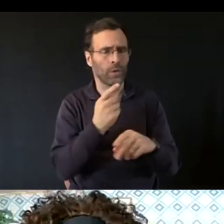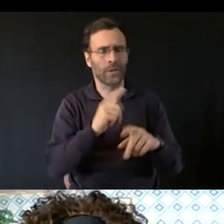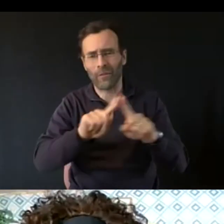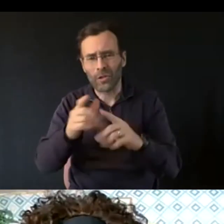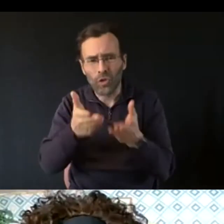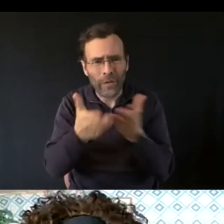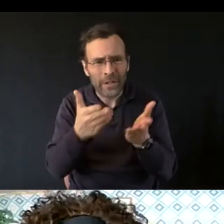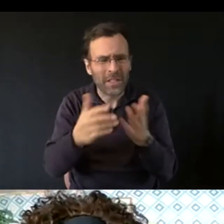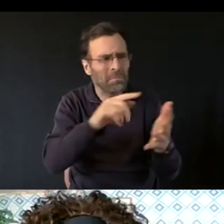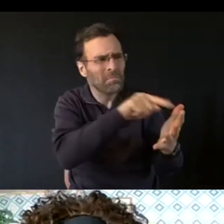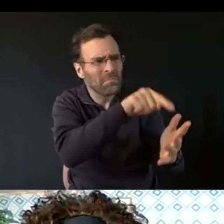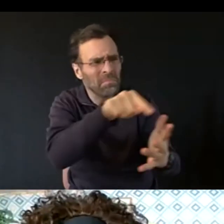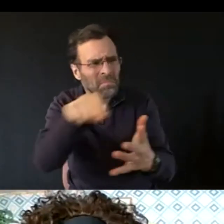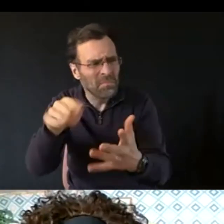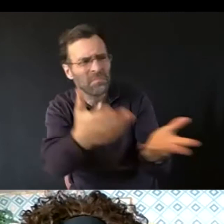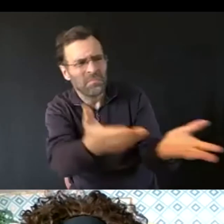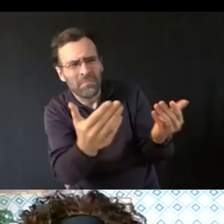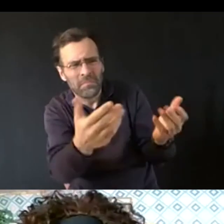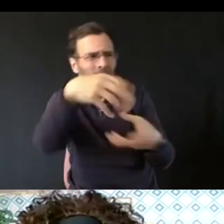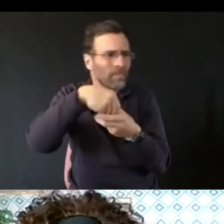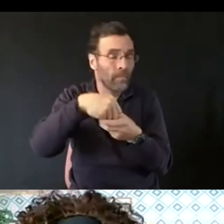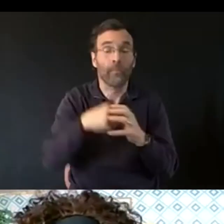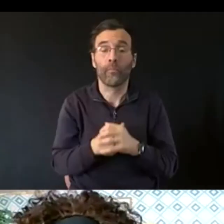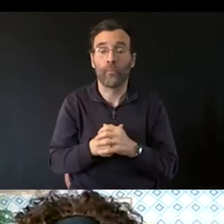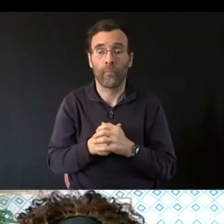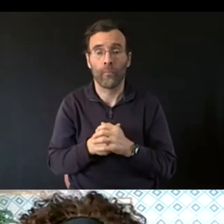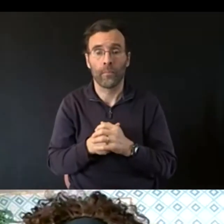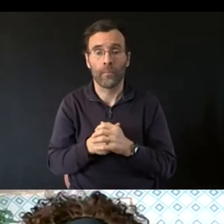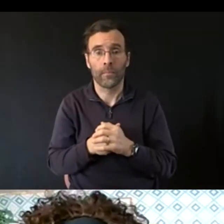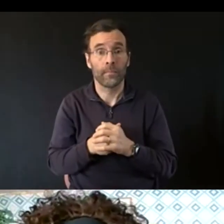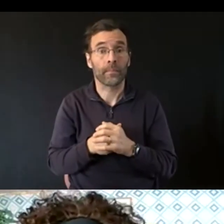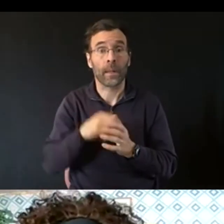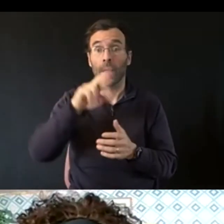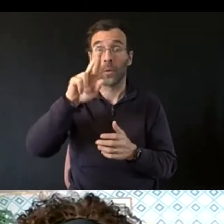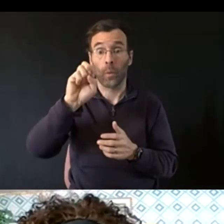things like that. But when Rajean was talking,